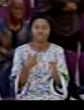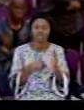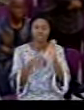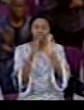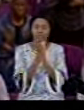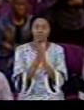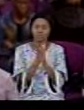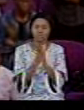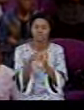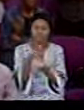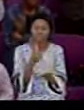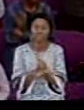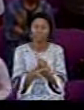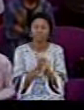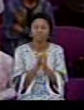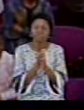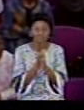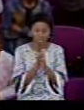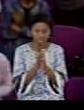we pray.